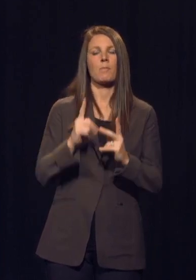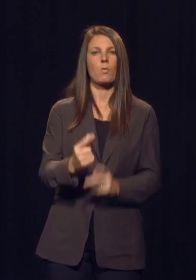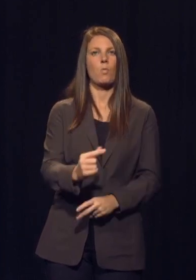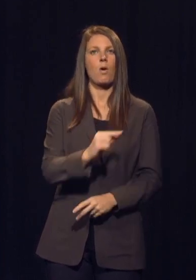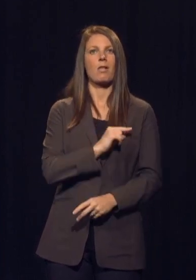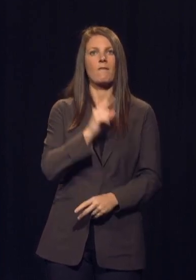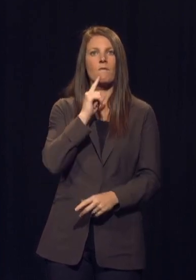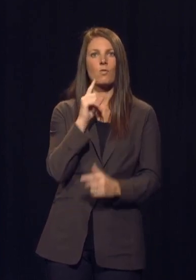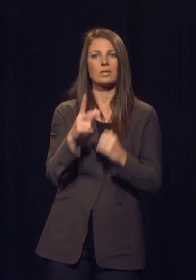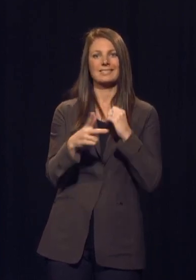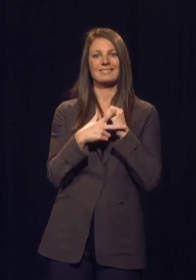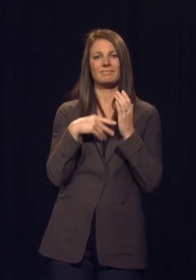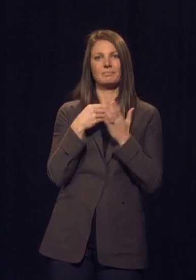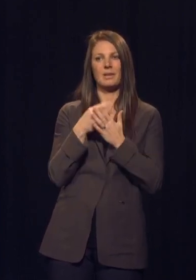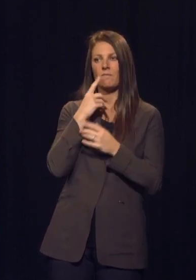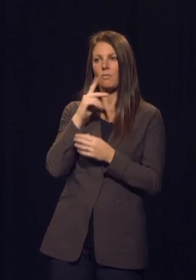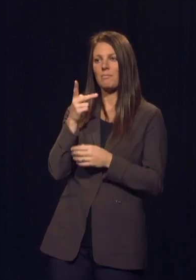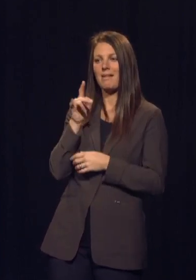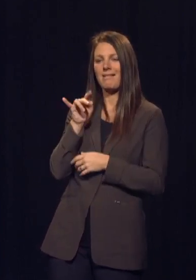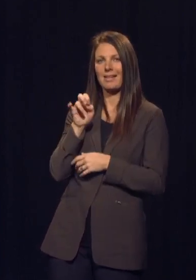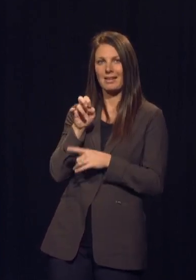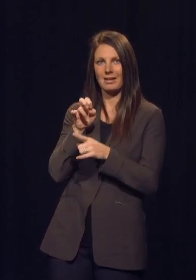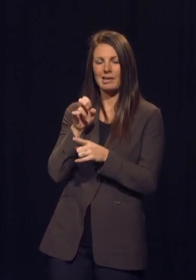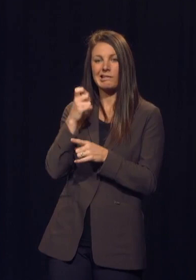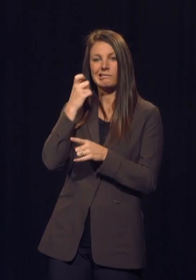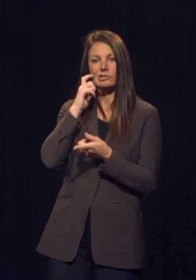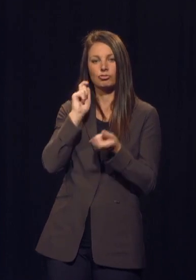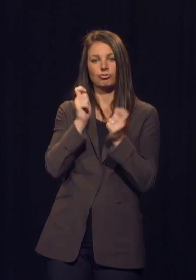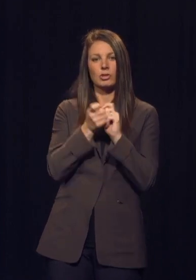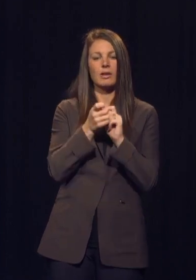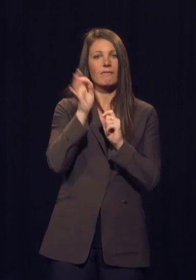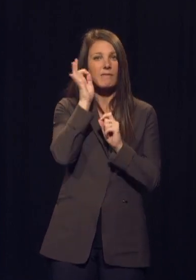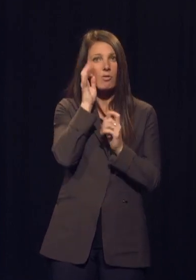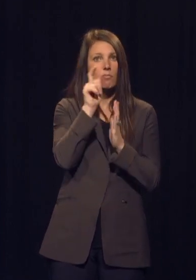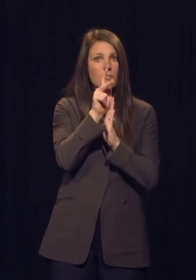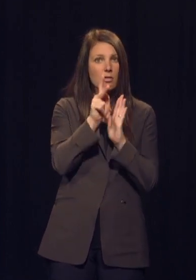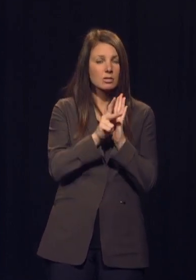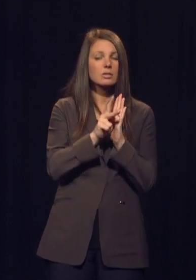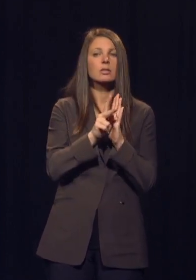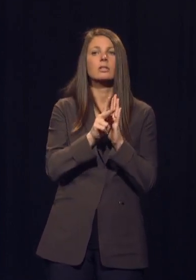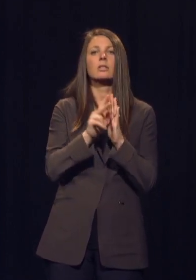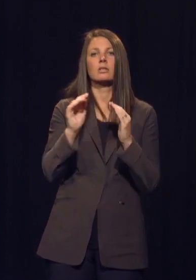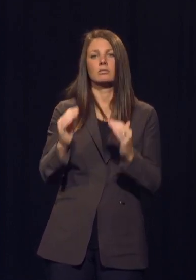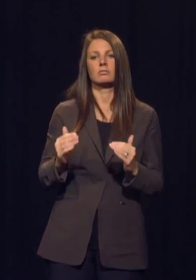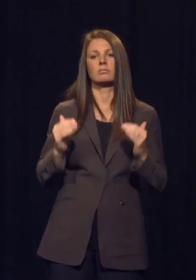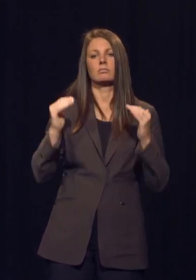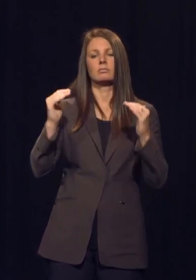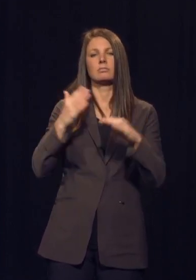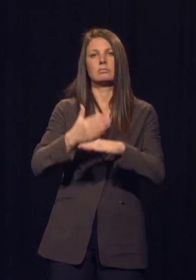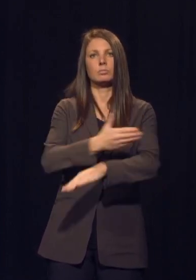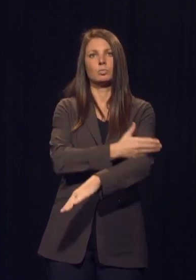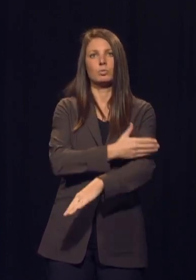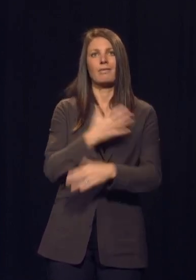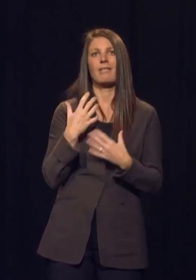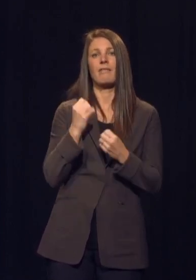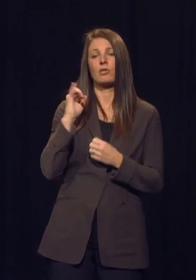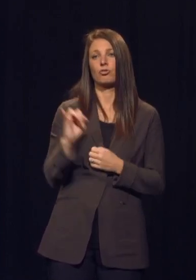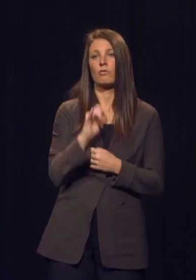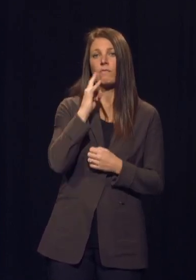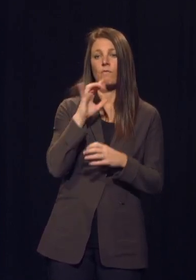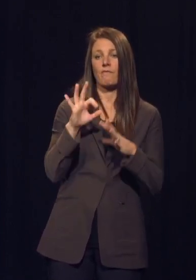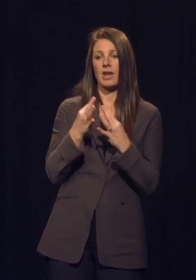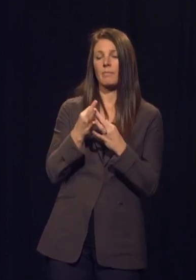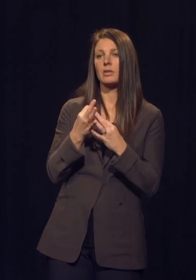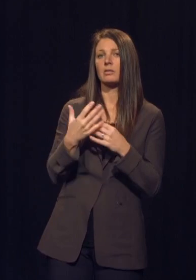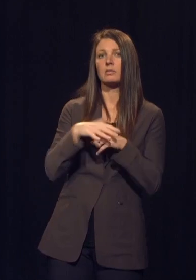for savings at Pennie. A recent change in federal policy has improved the affordability of health insurance for families who get coverage